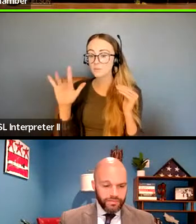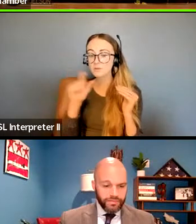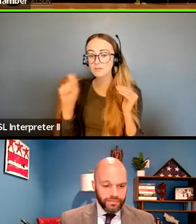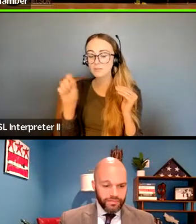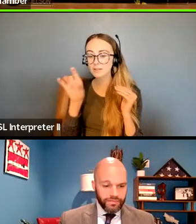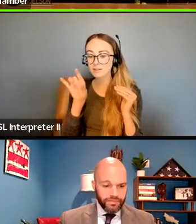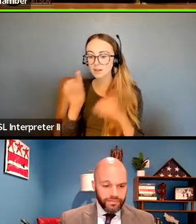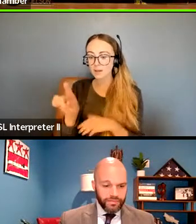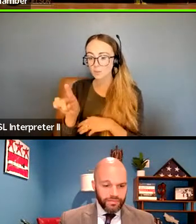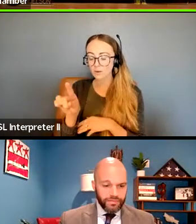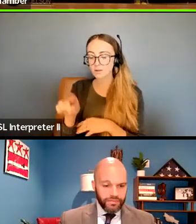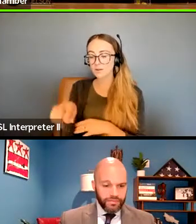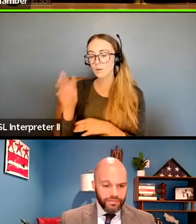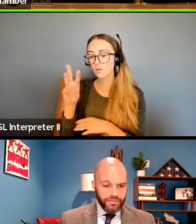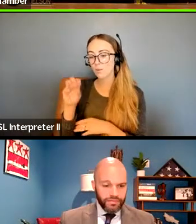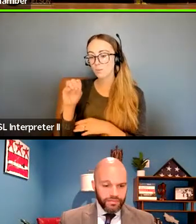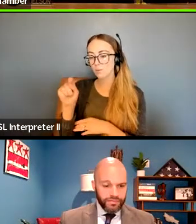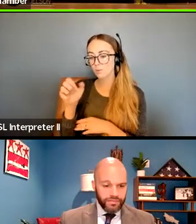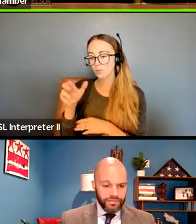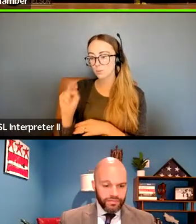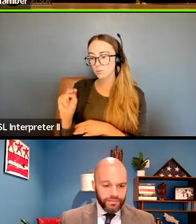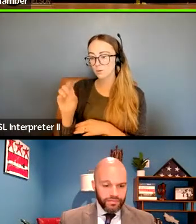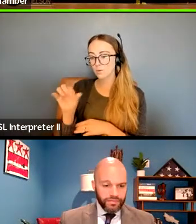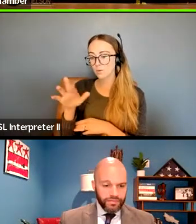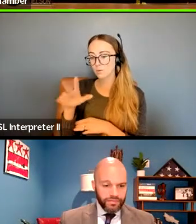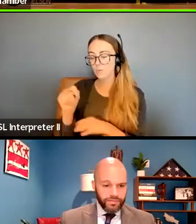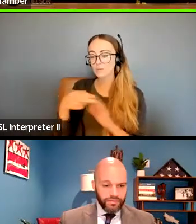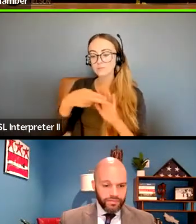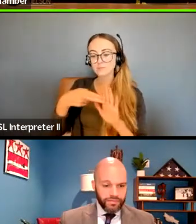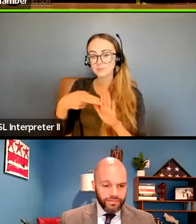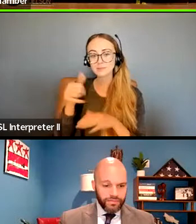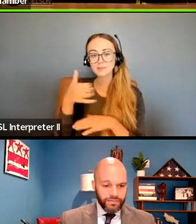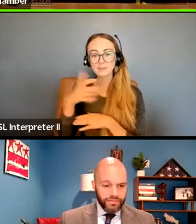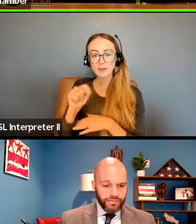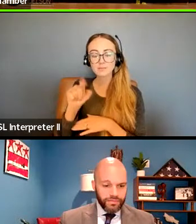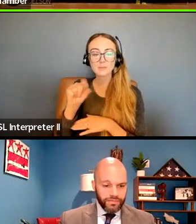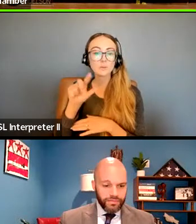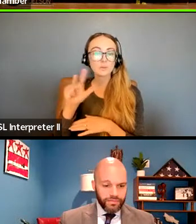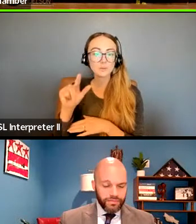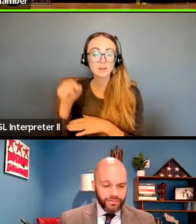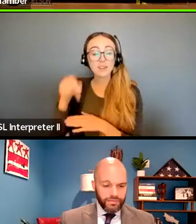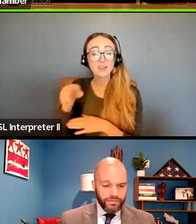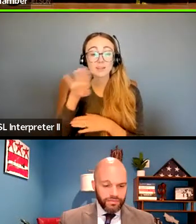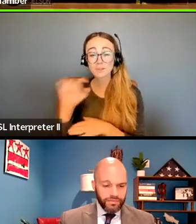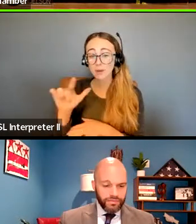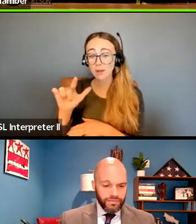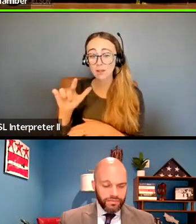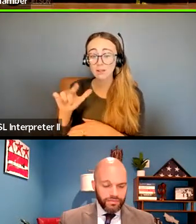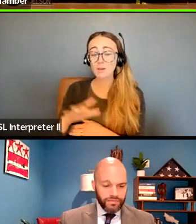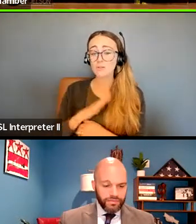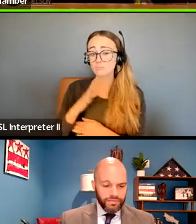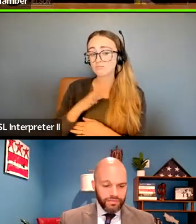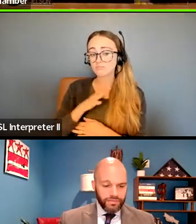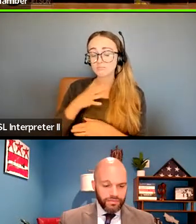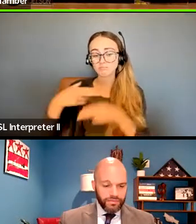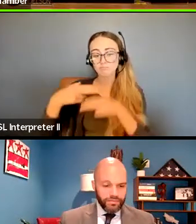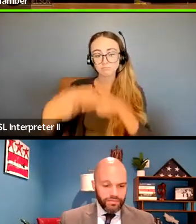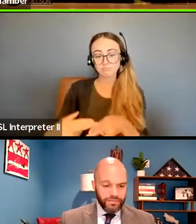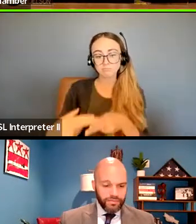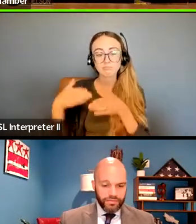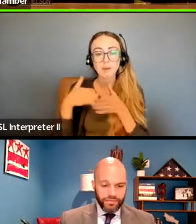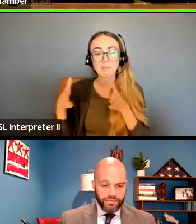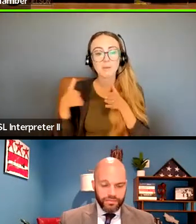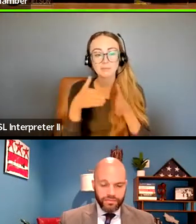the Wooten Court Designation Act of 2023. This bill would officially designate the public alley system within